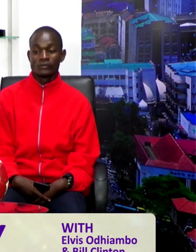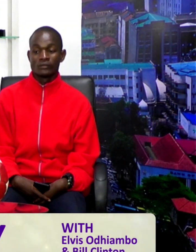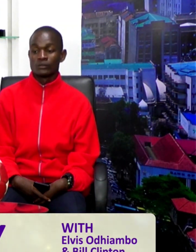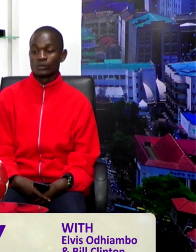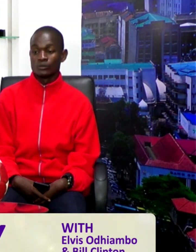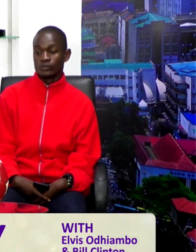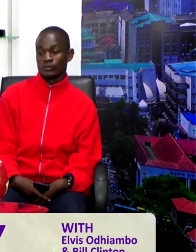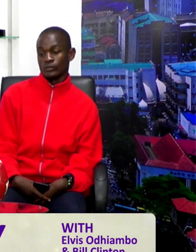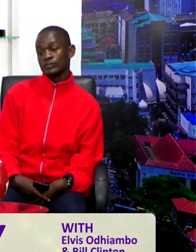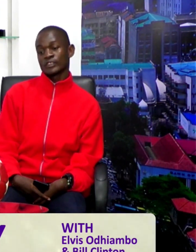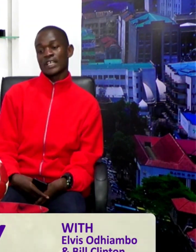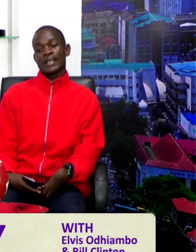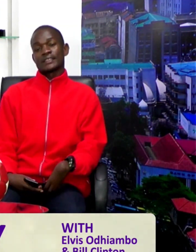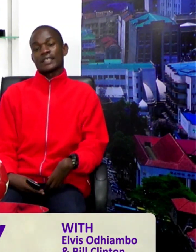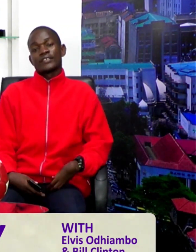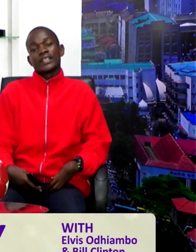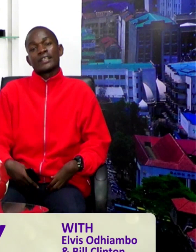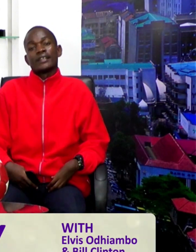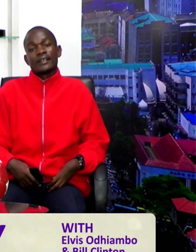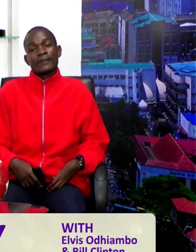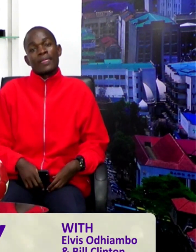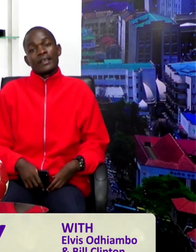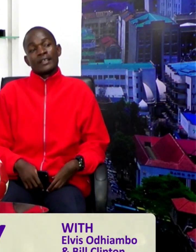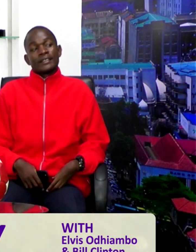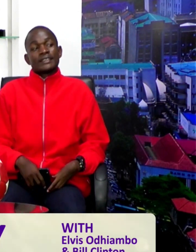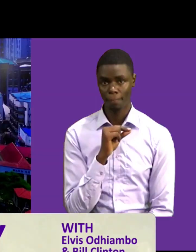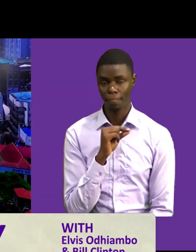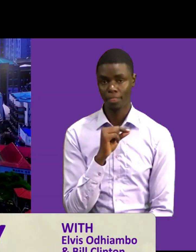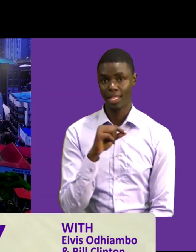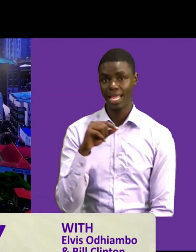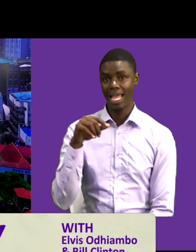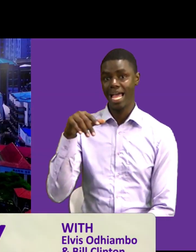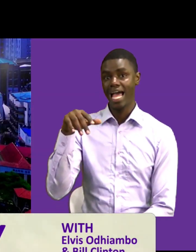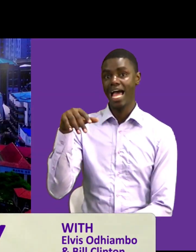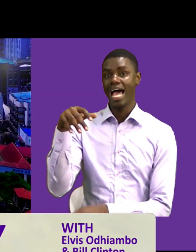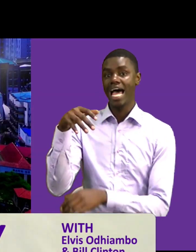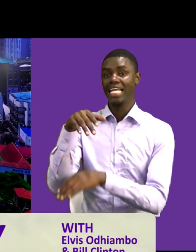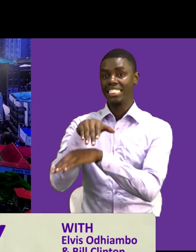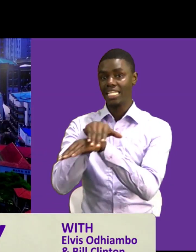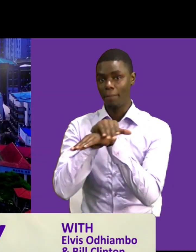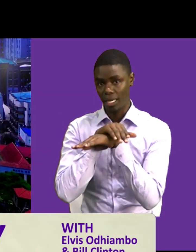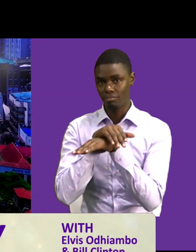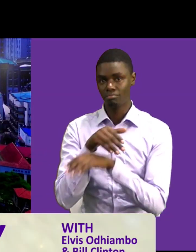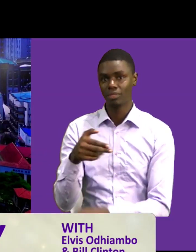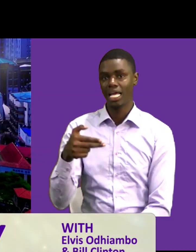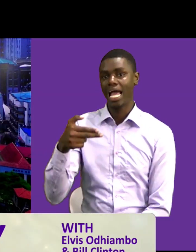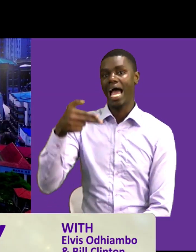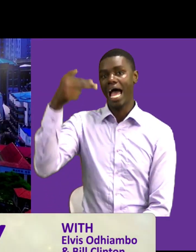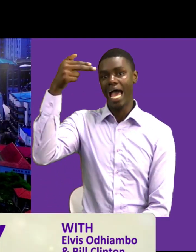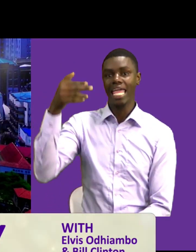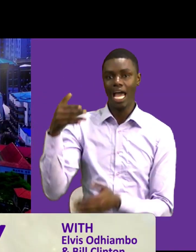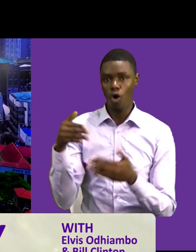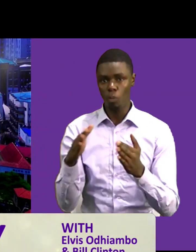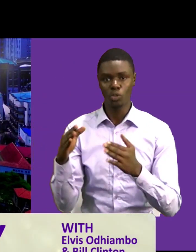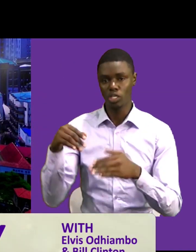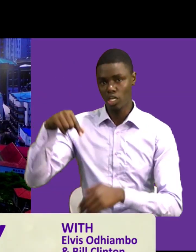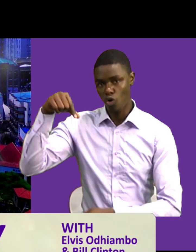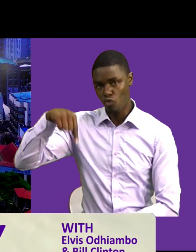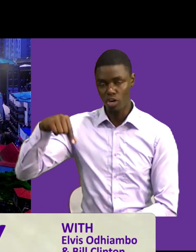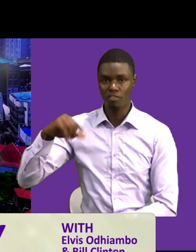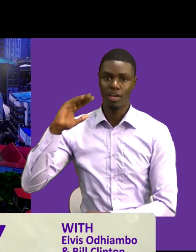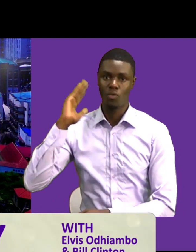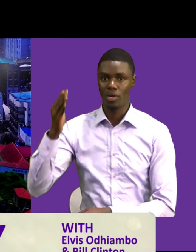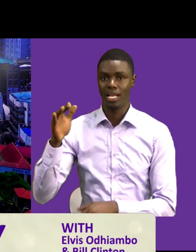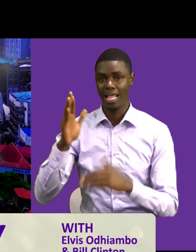16? As I've said, Zambia has higher chances of qualifying than